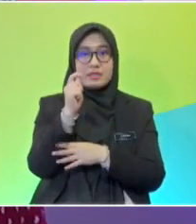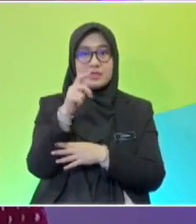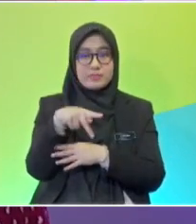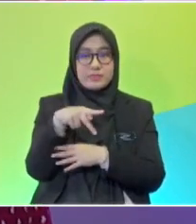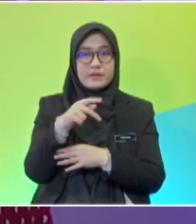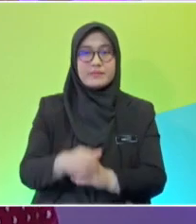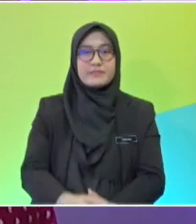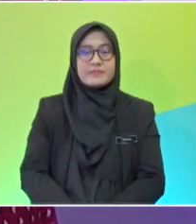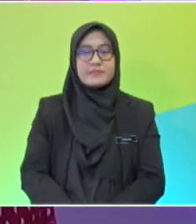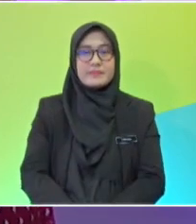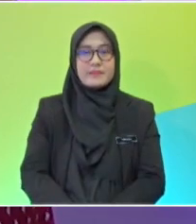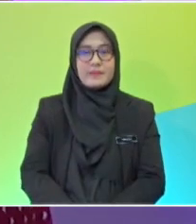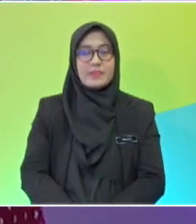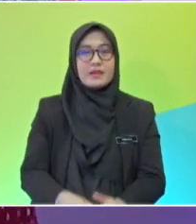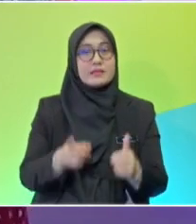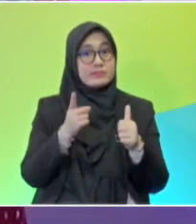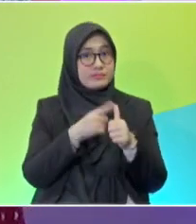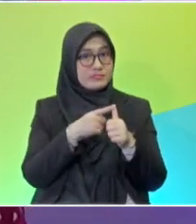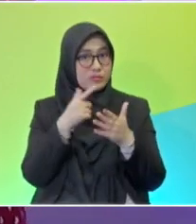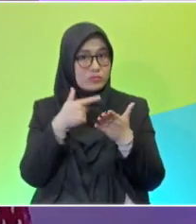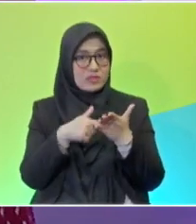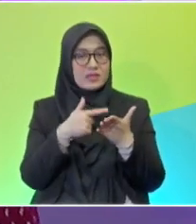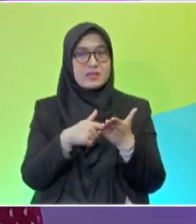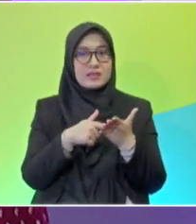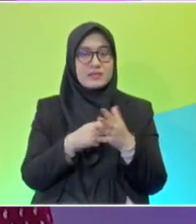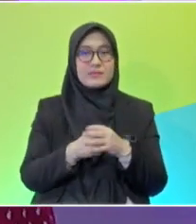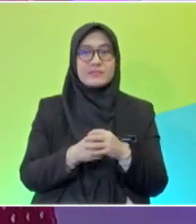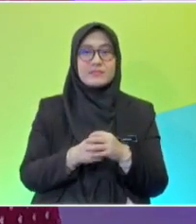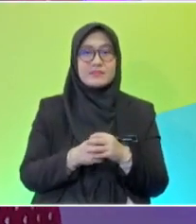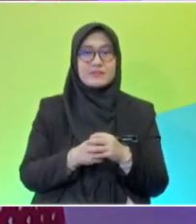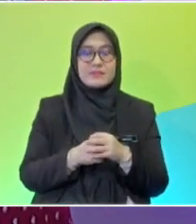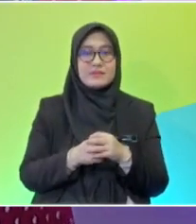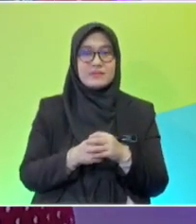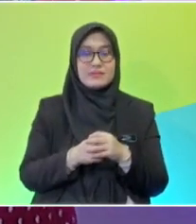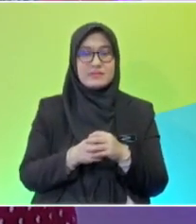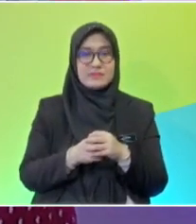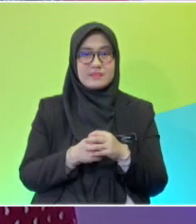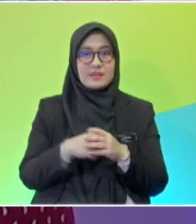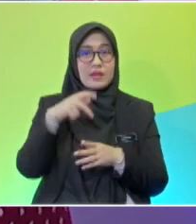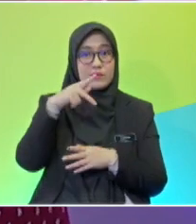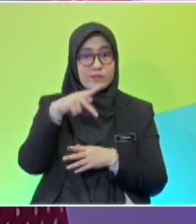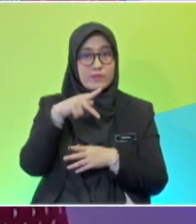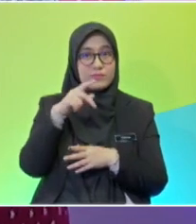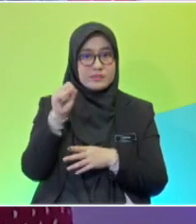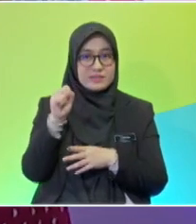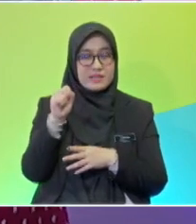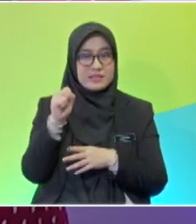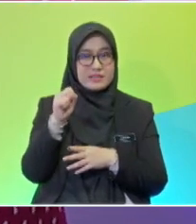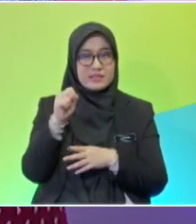let's, one more reminder before I forget. The performance standards, okay, or the